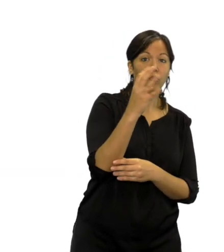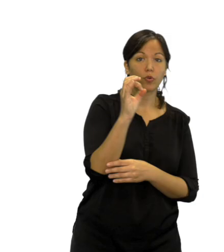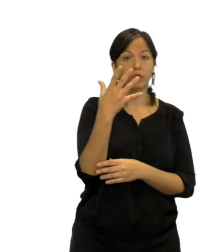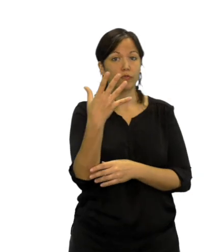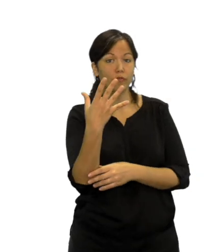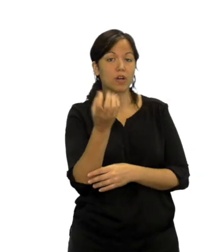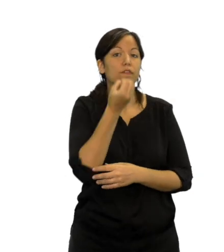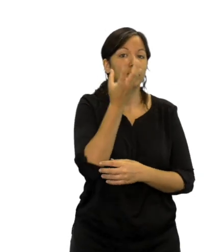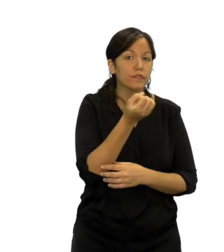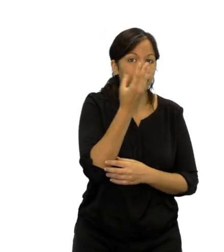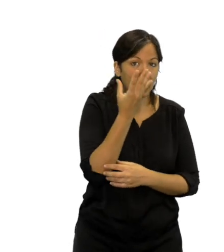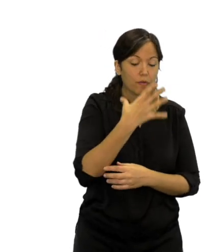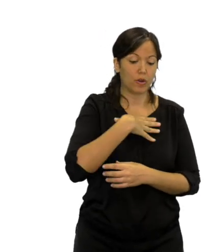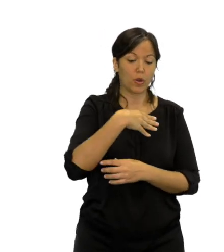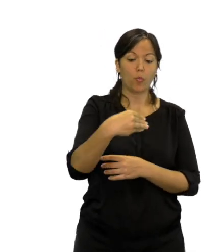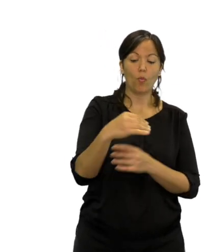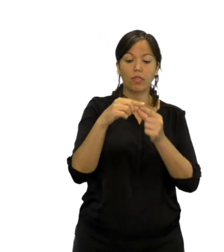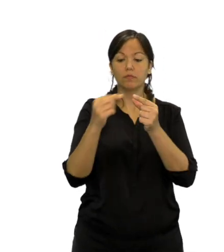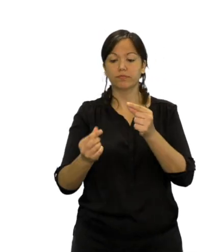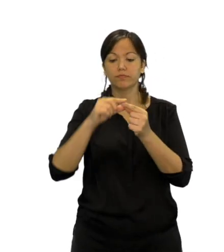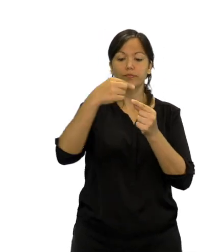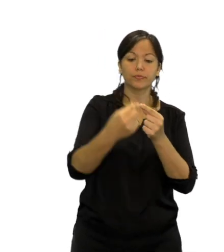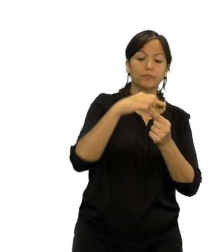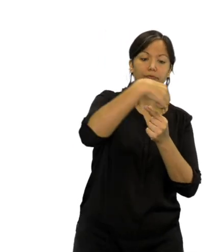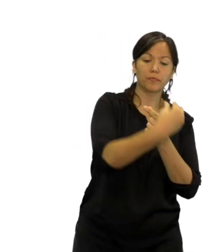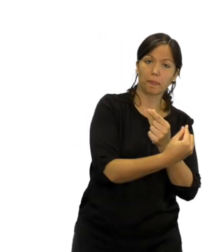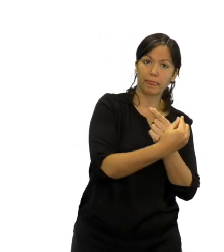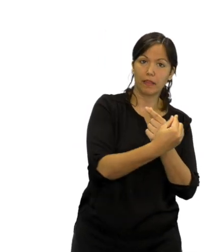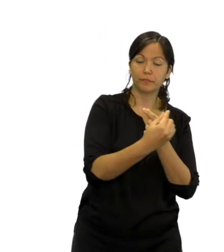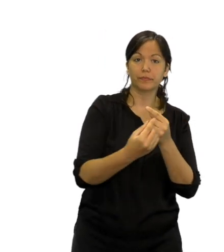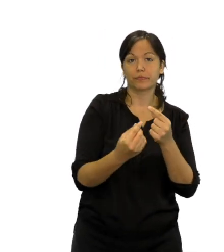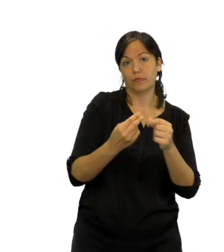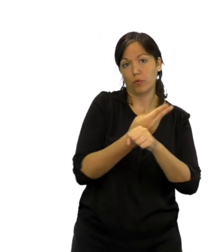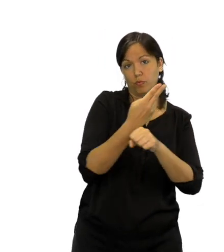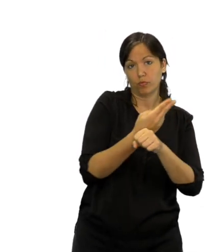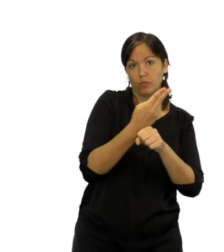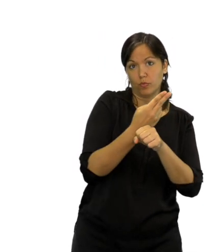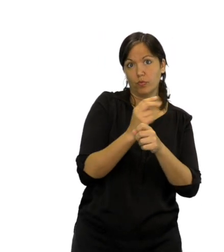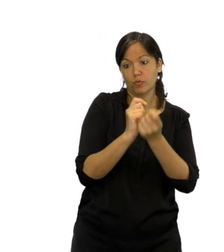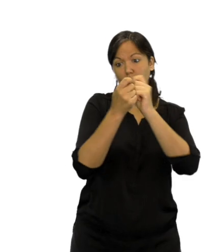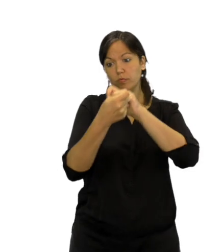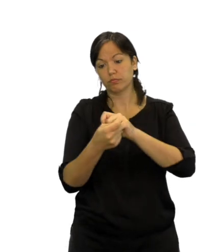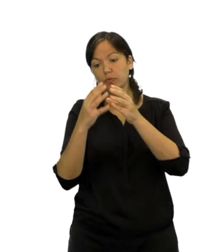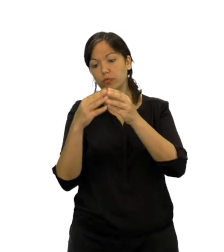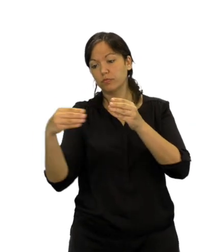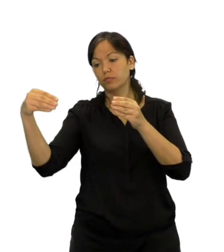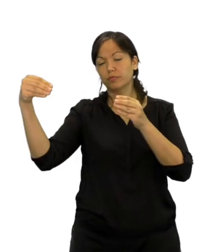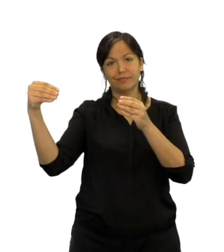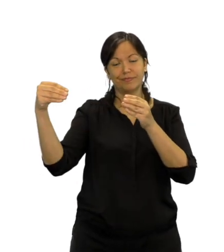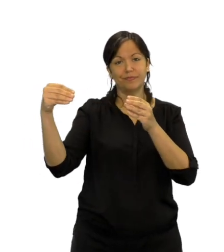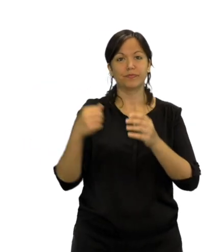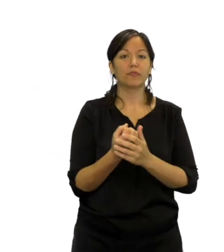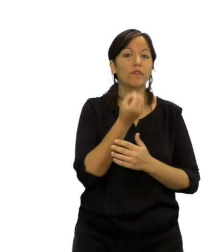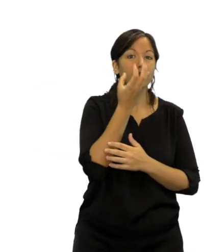elongated and hairy. It has 4 or 5 flowers with white petals at the end of each stem, which produce an